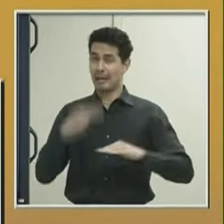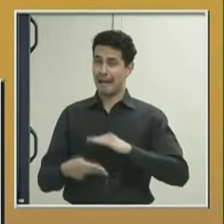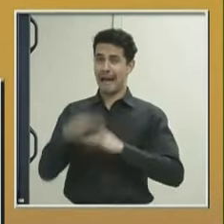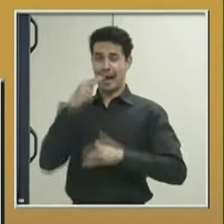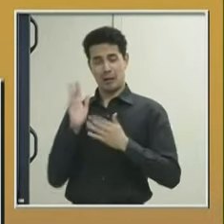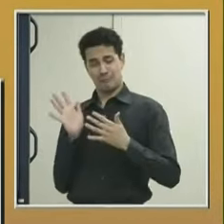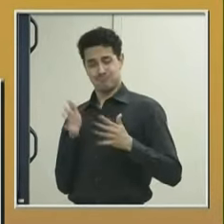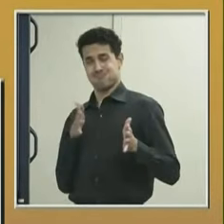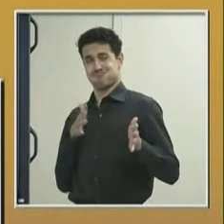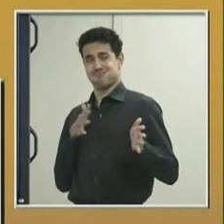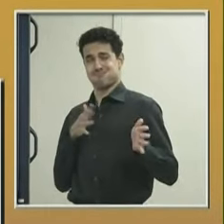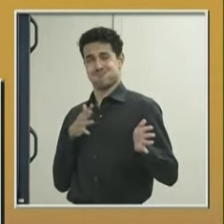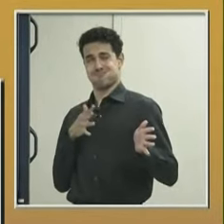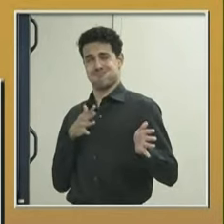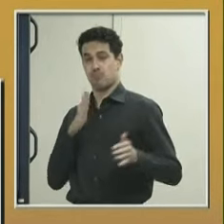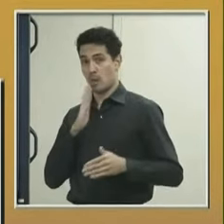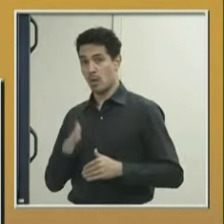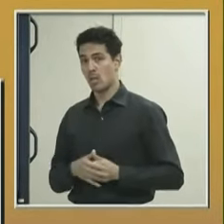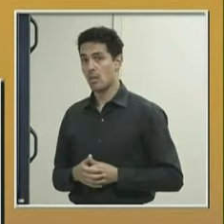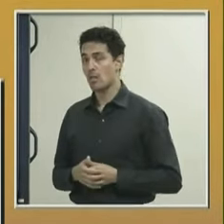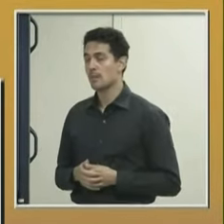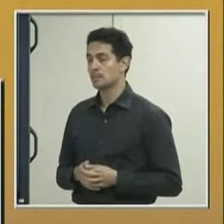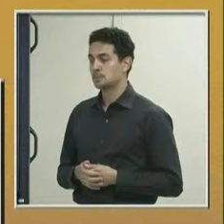These winds were enough to